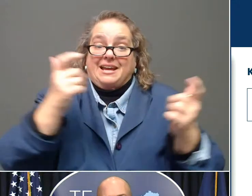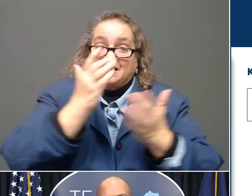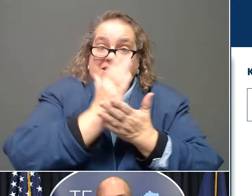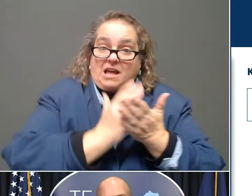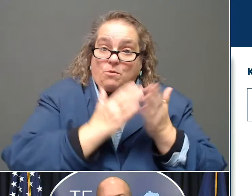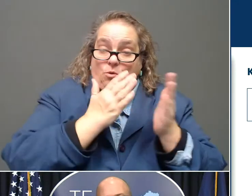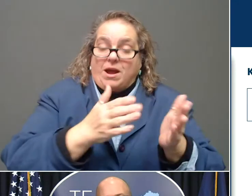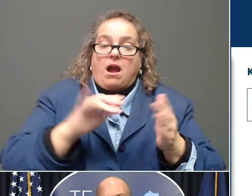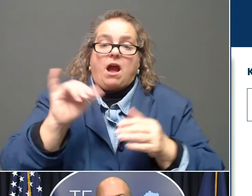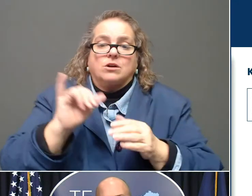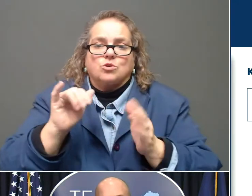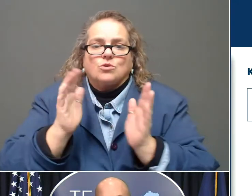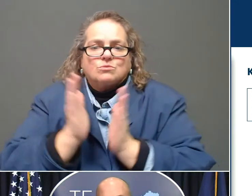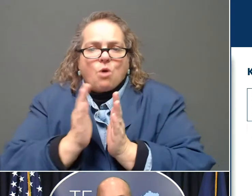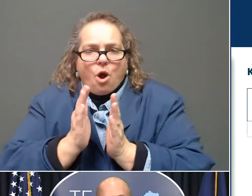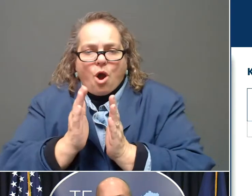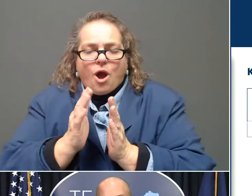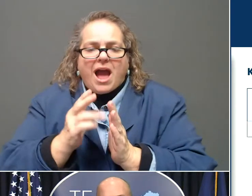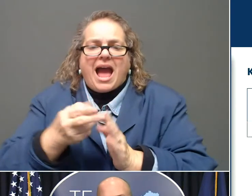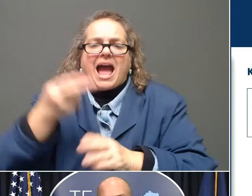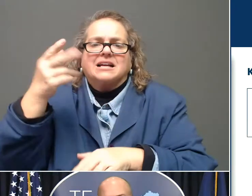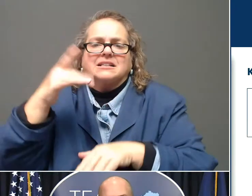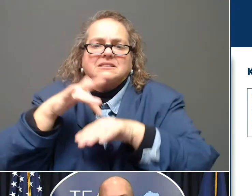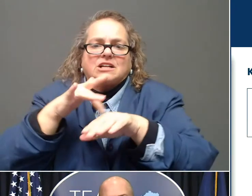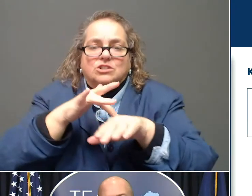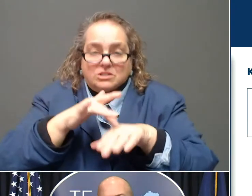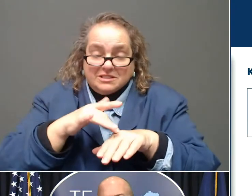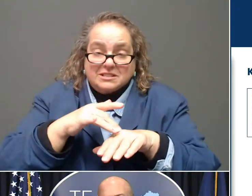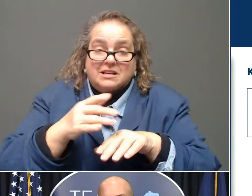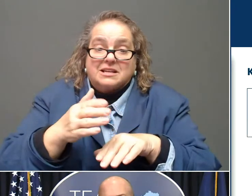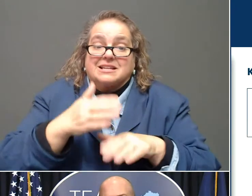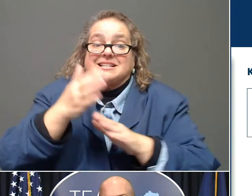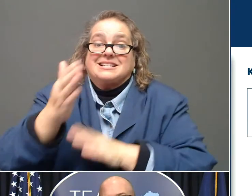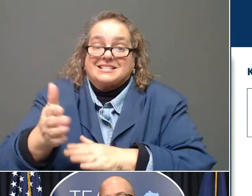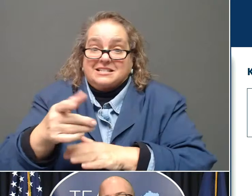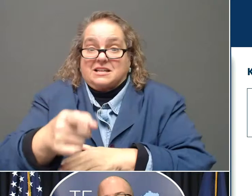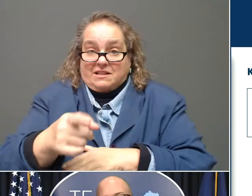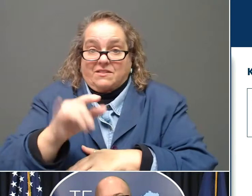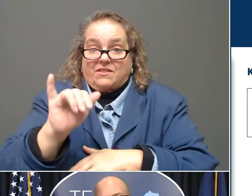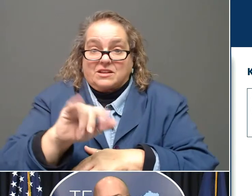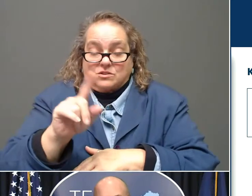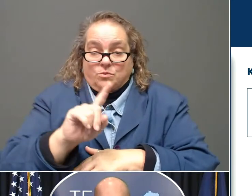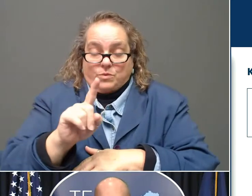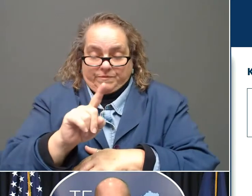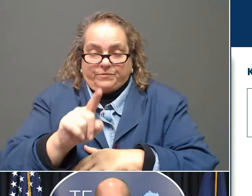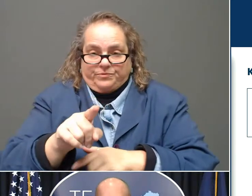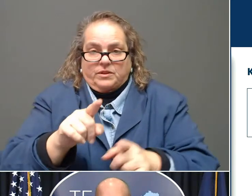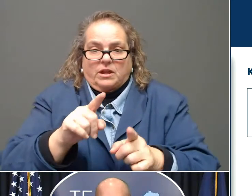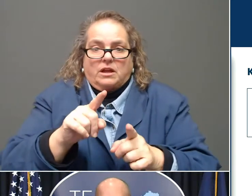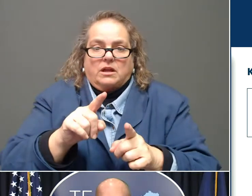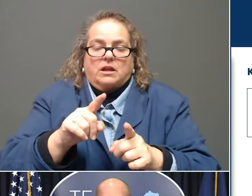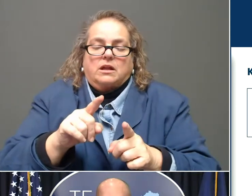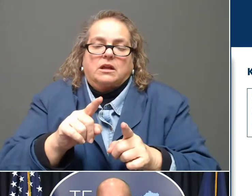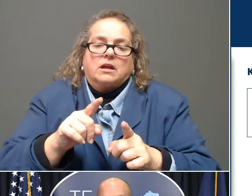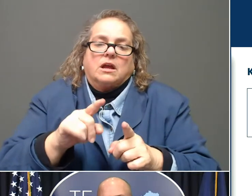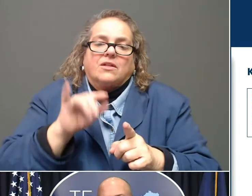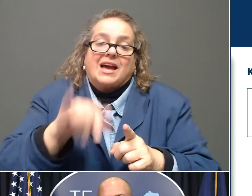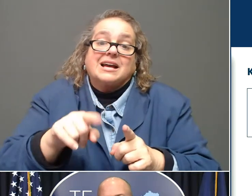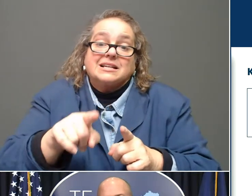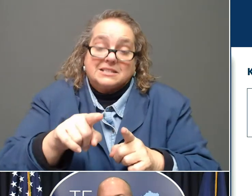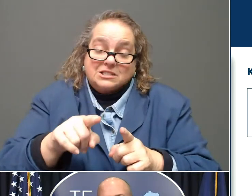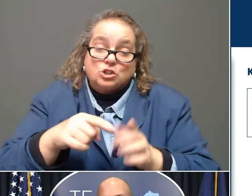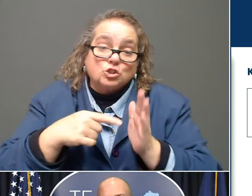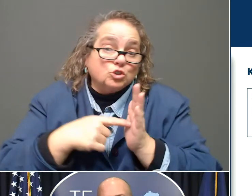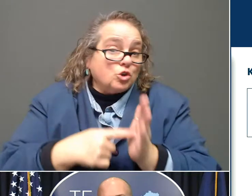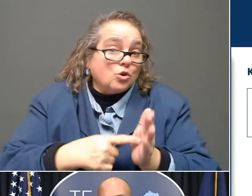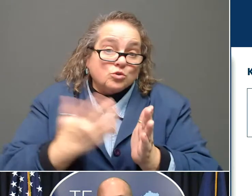personnel get access to vaccine. So if you move to the next slide, the governor showed how we added a few more, 4 more this week, green dots